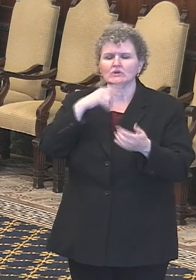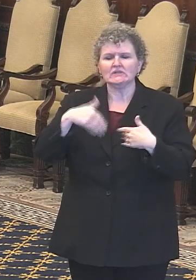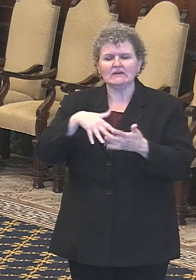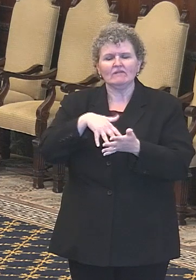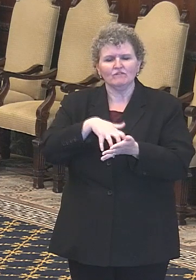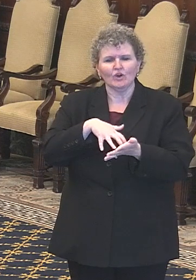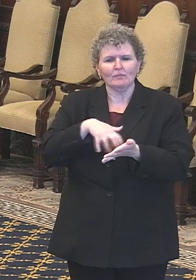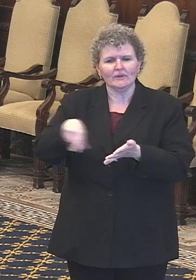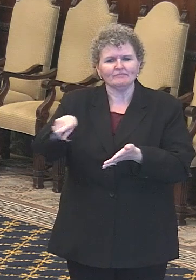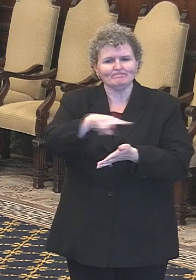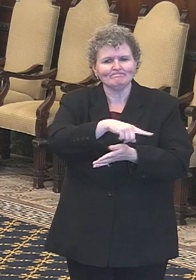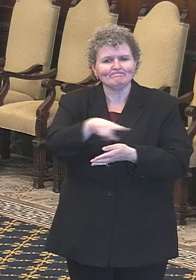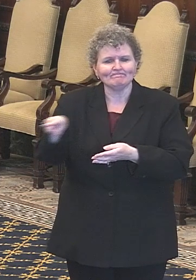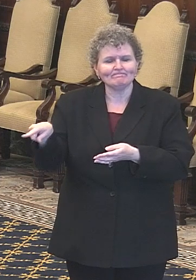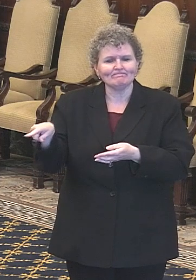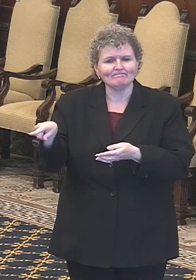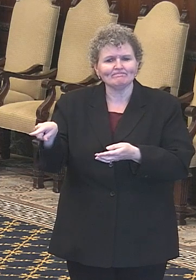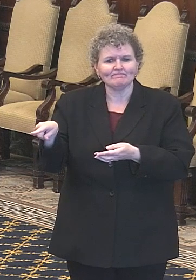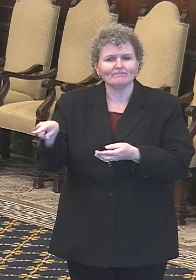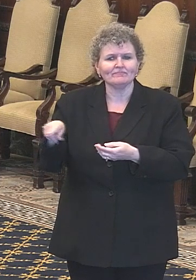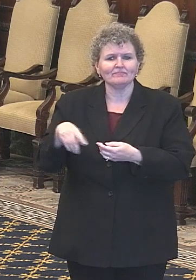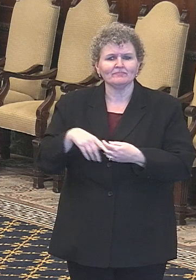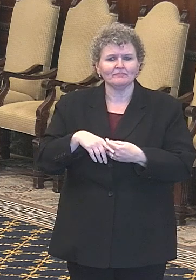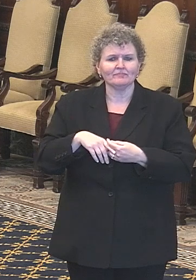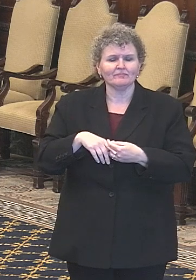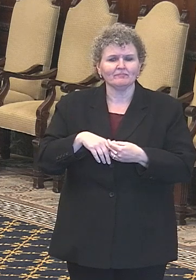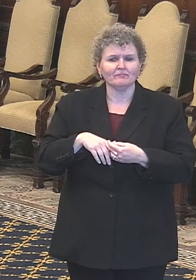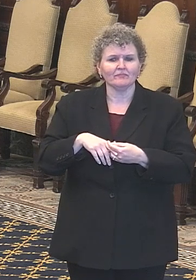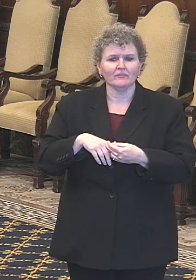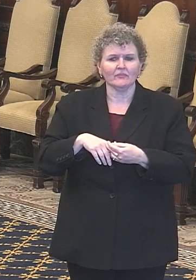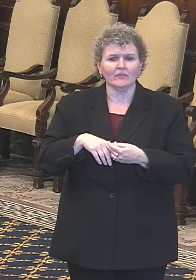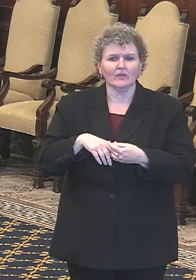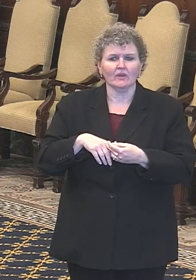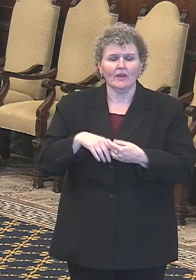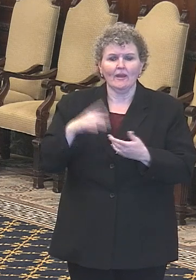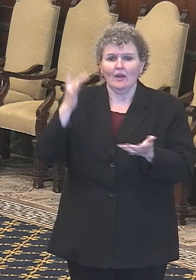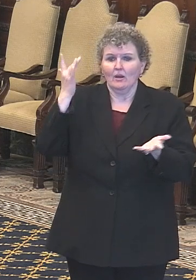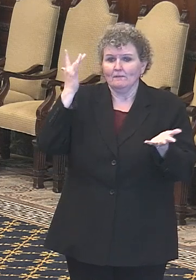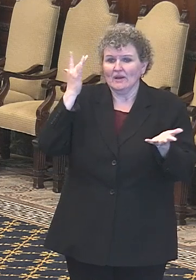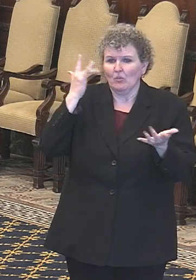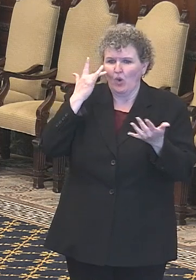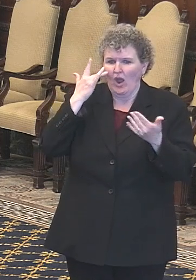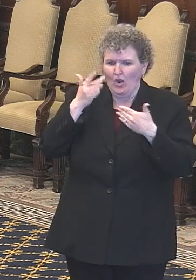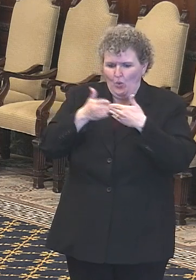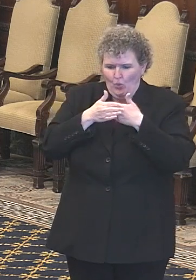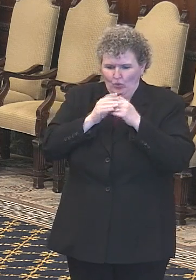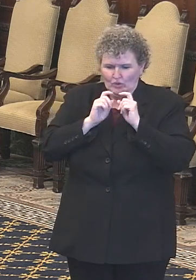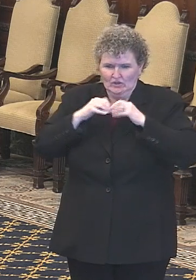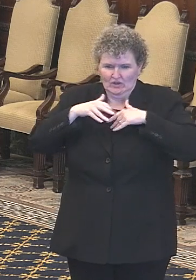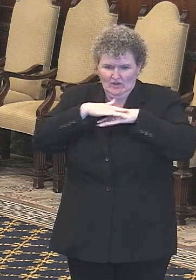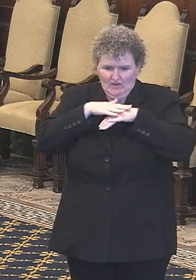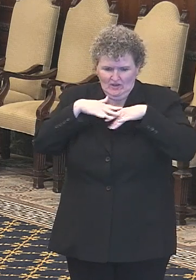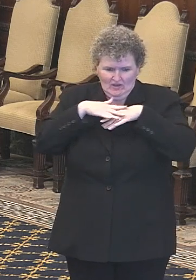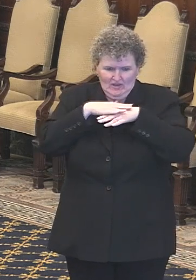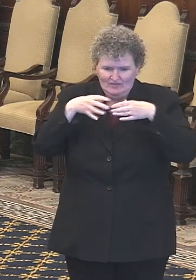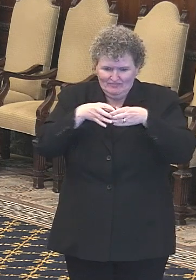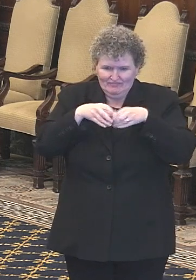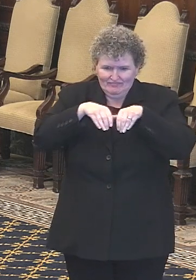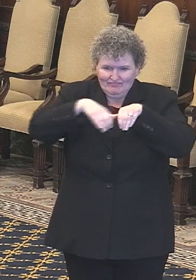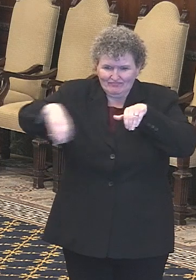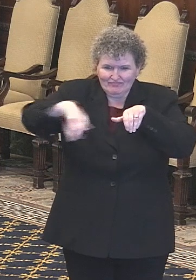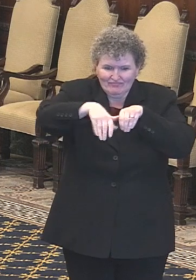So that's still a recommendation. We don't plan to take specific steps to enforce that. I think many people are following that. But okay.